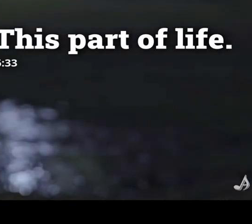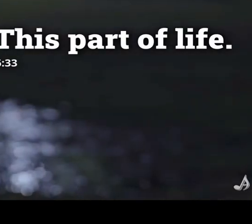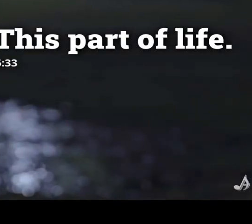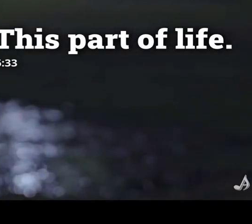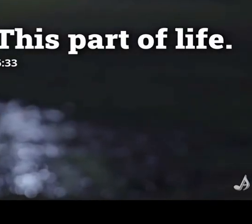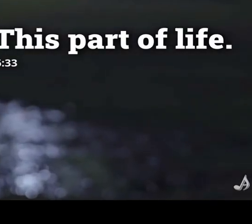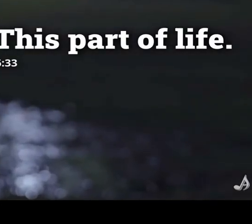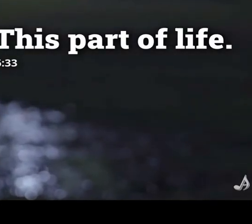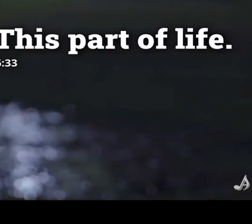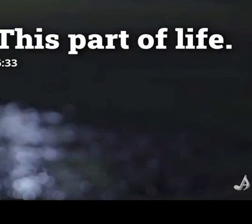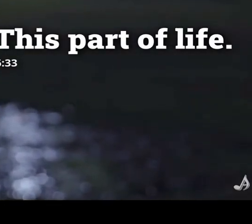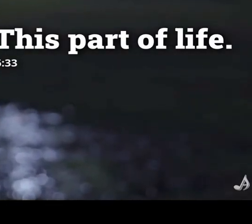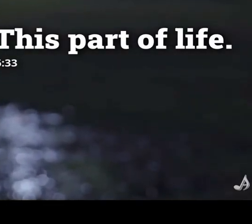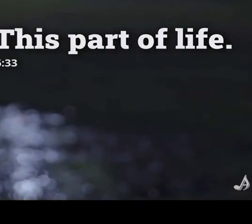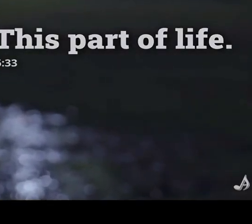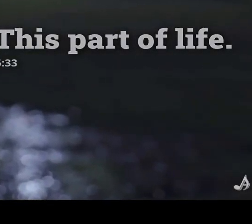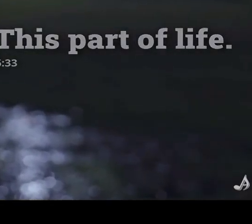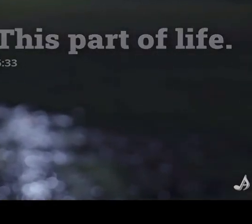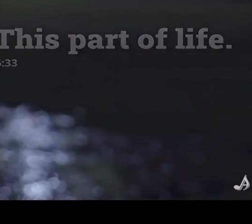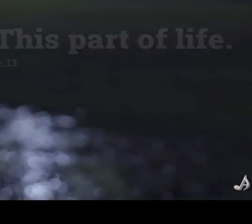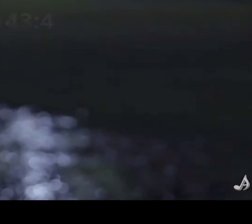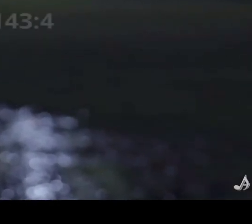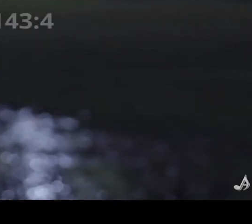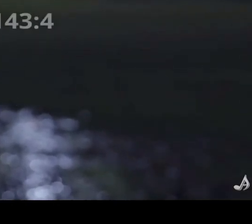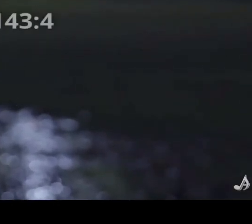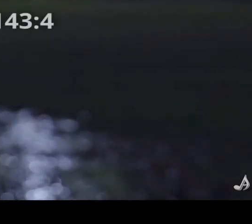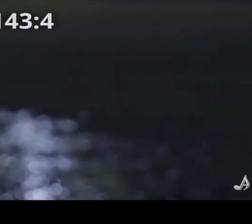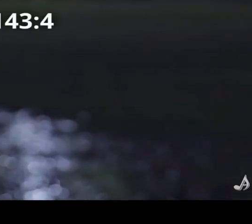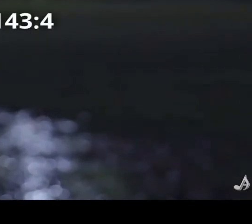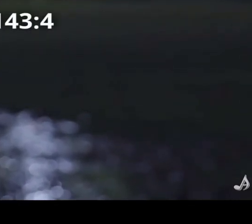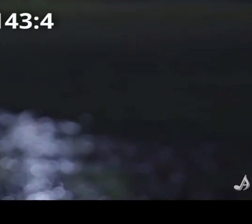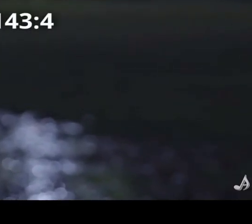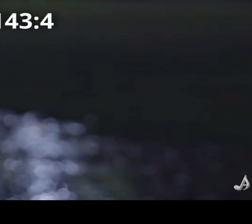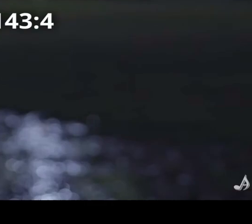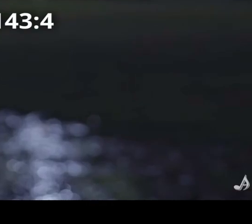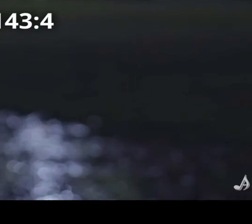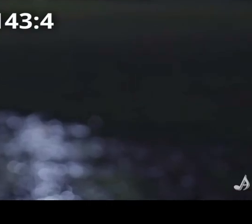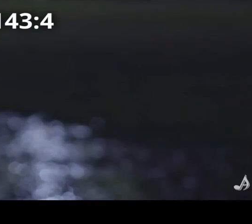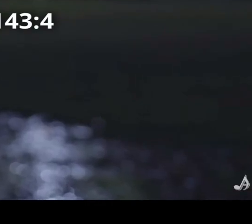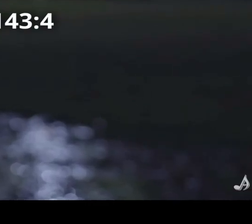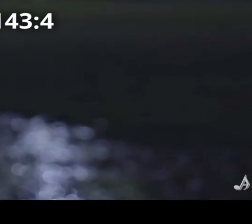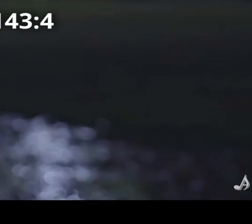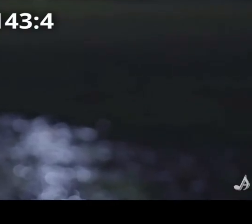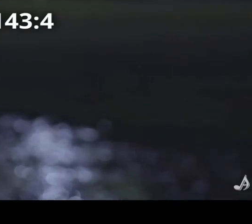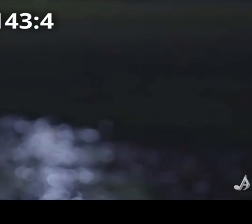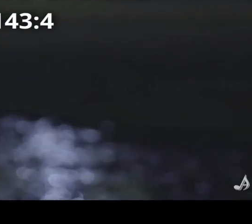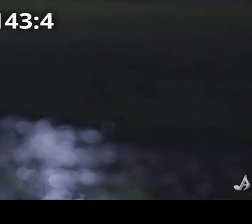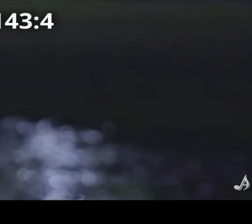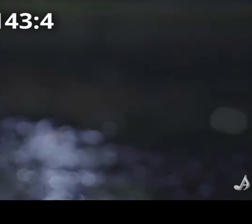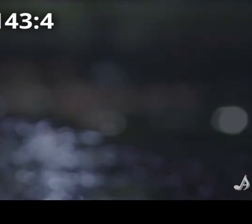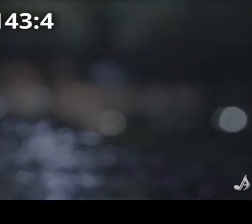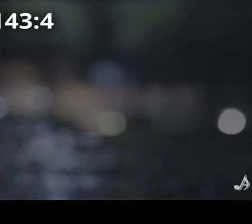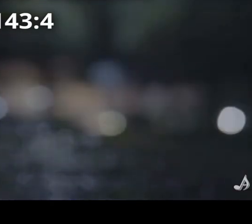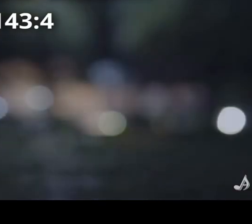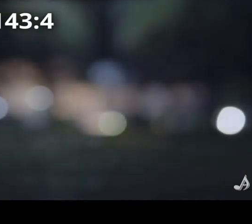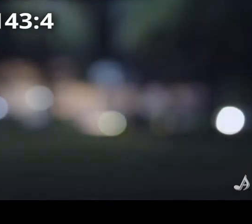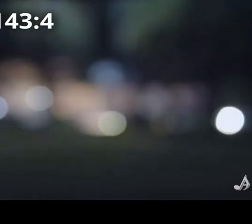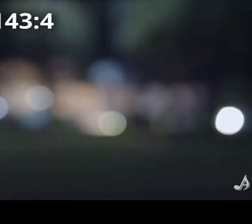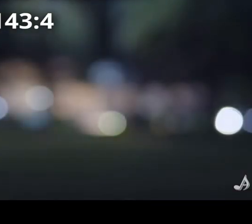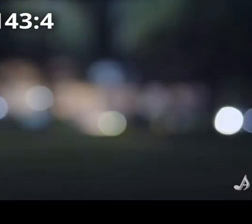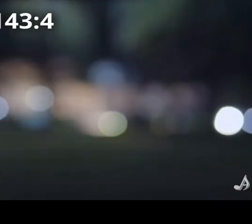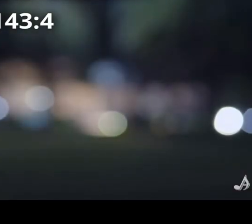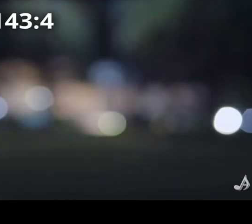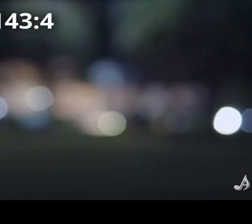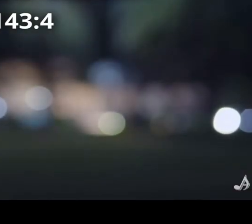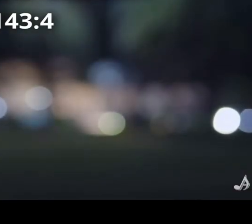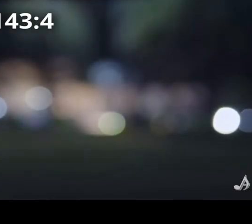this part of life. Oh, it finds us all, and we're